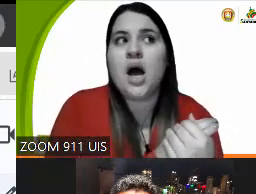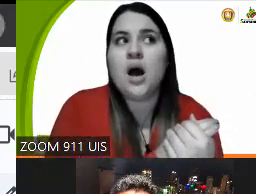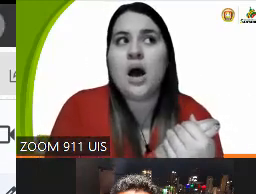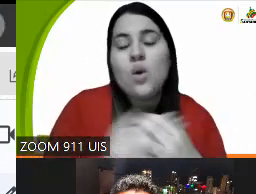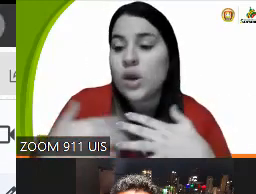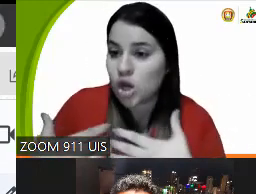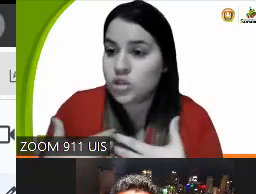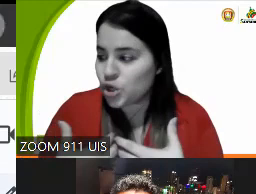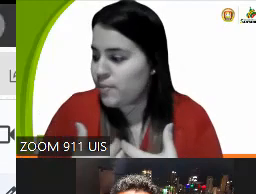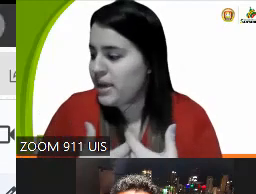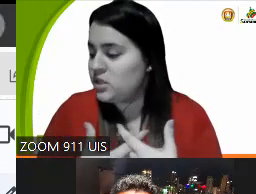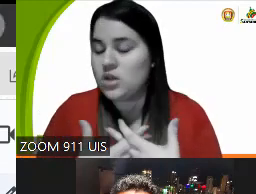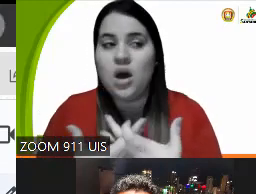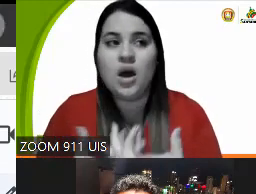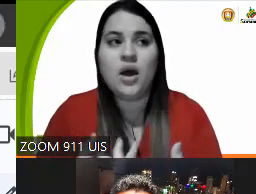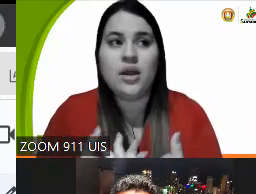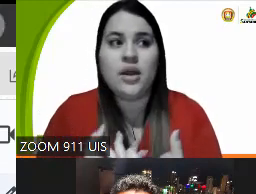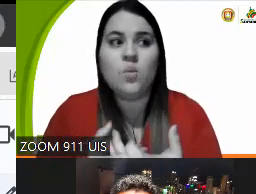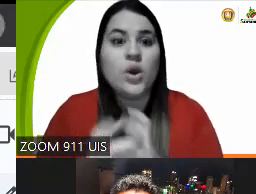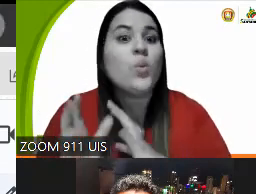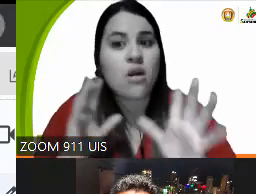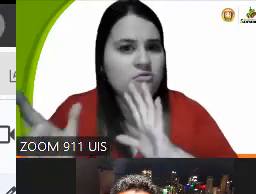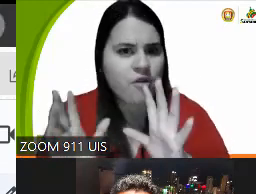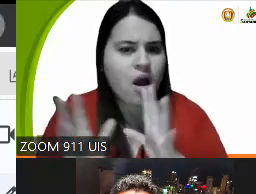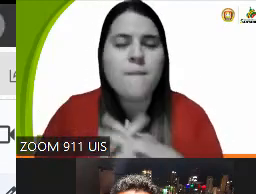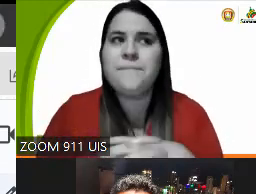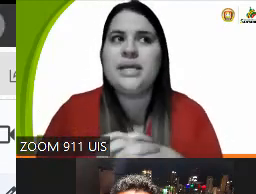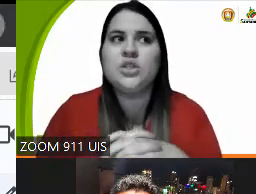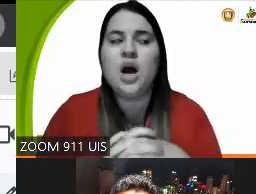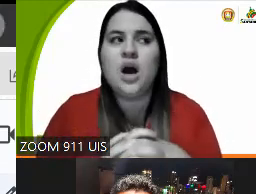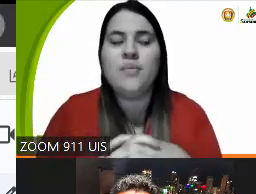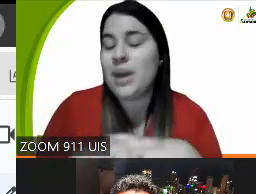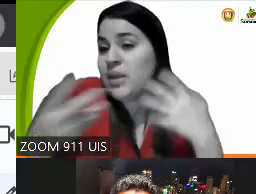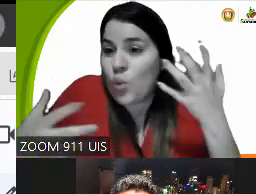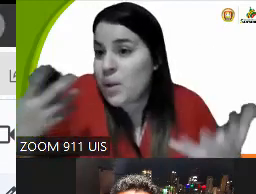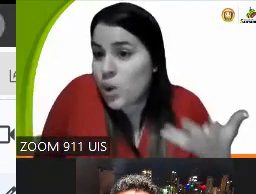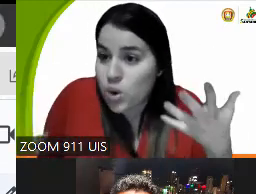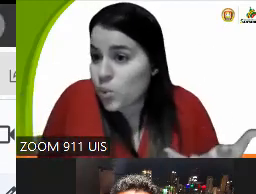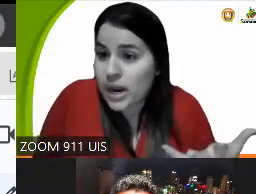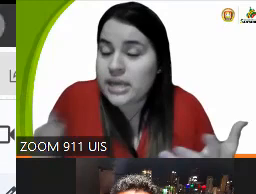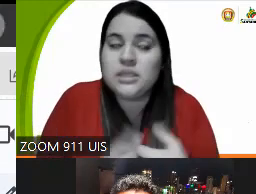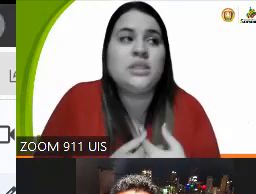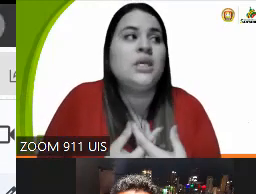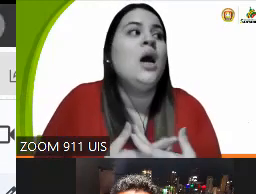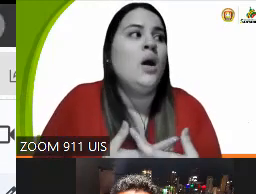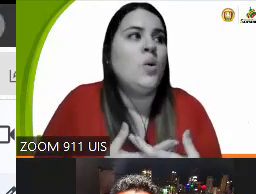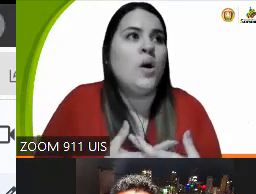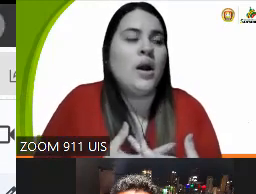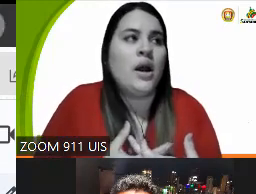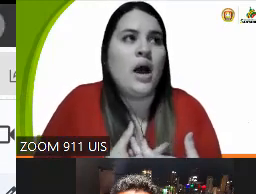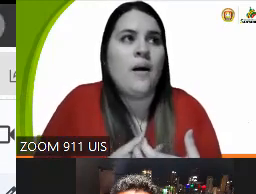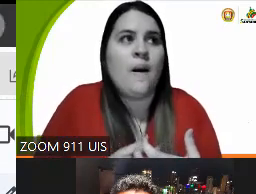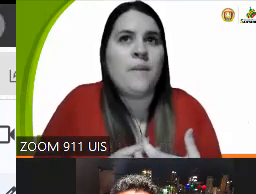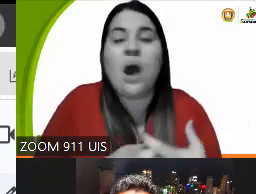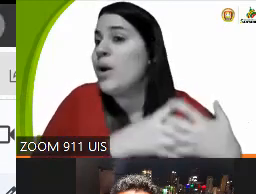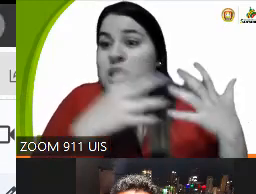on our culture, based on where we are from, based on maybe the way we were raised